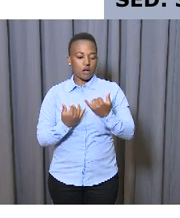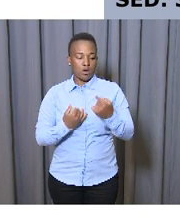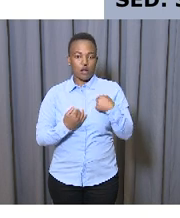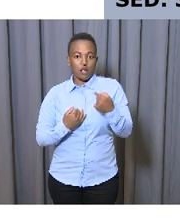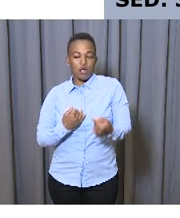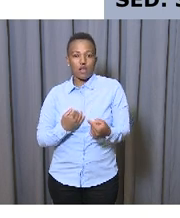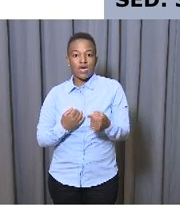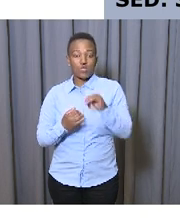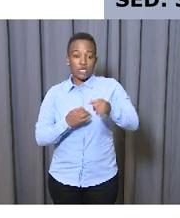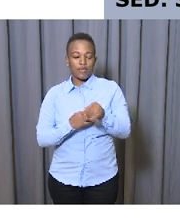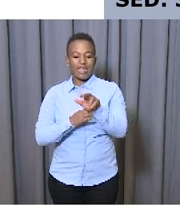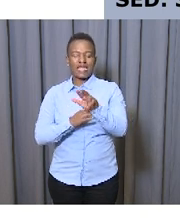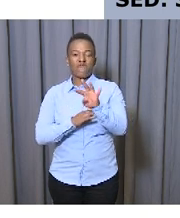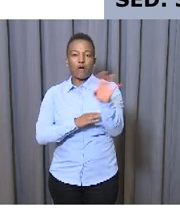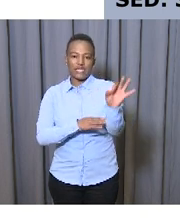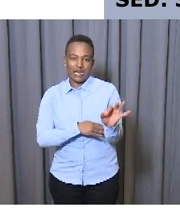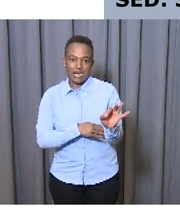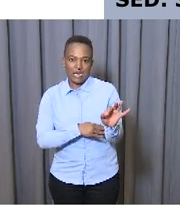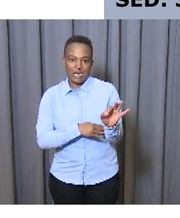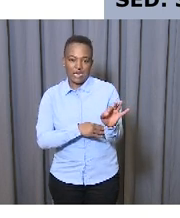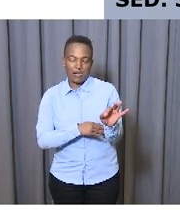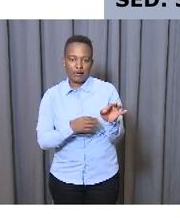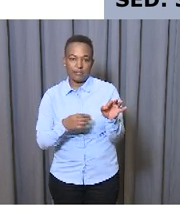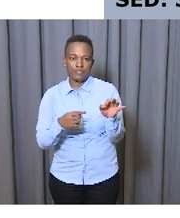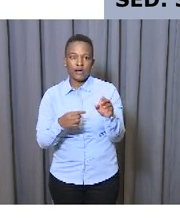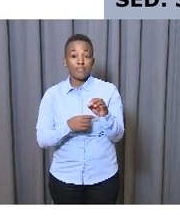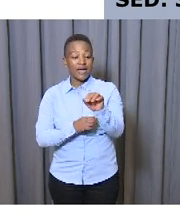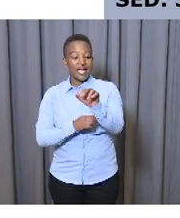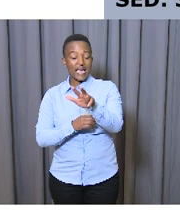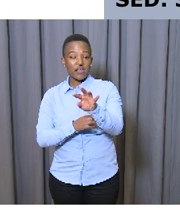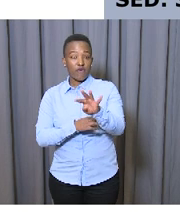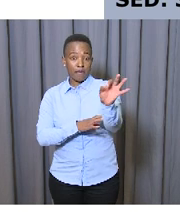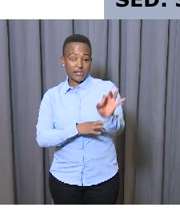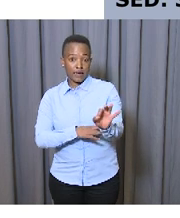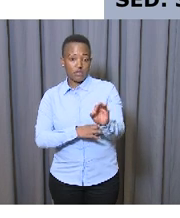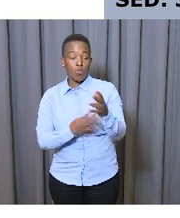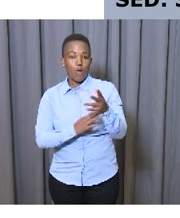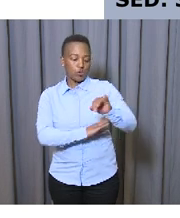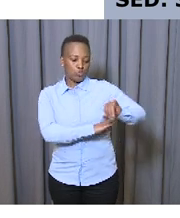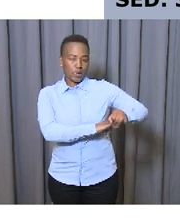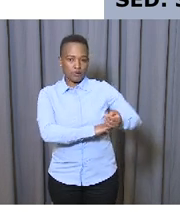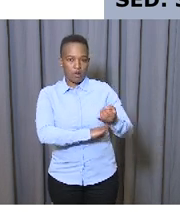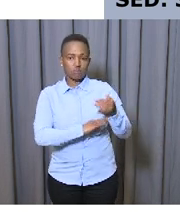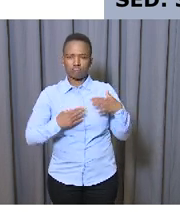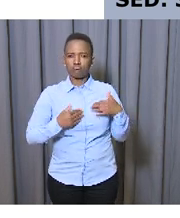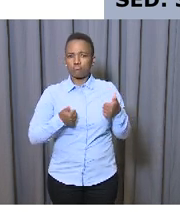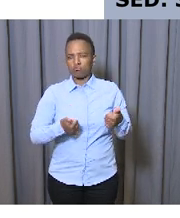are 84%. So 84% of the cases in Johannesburg are now